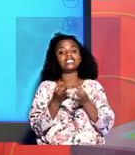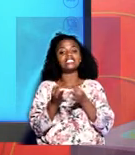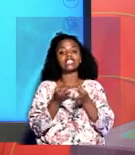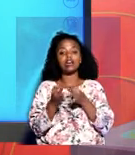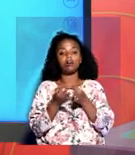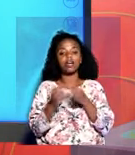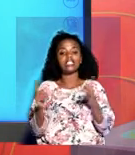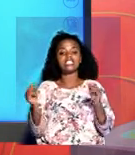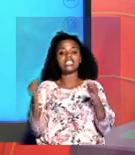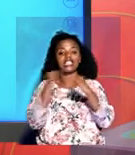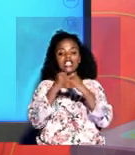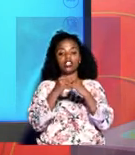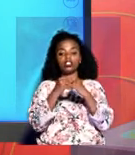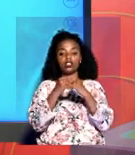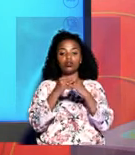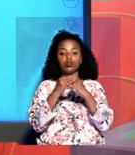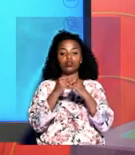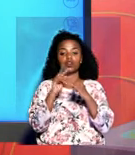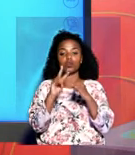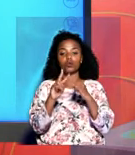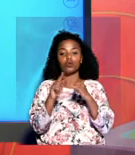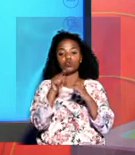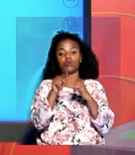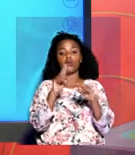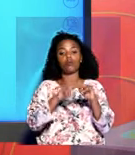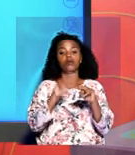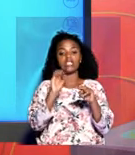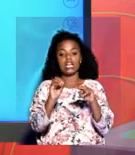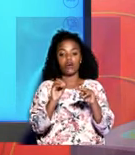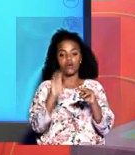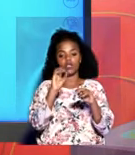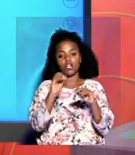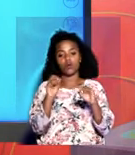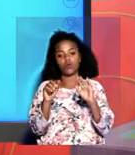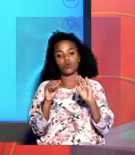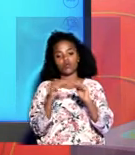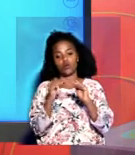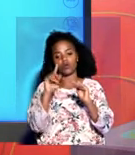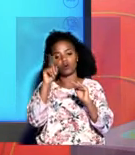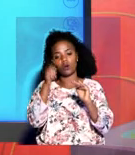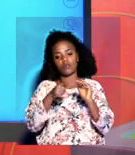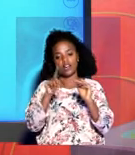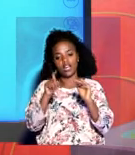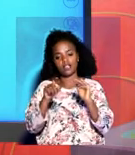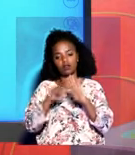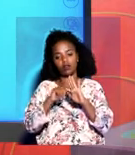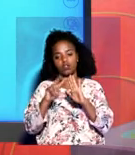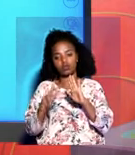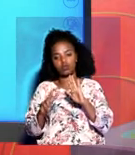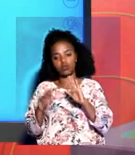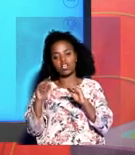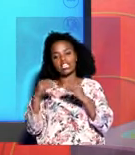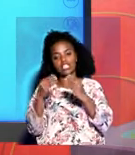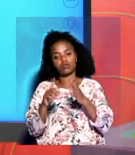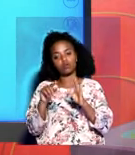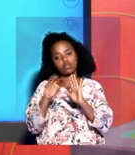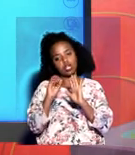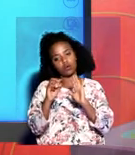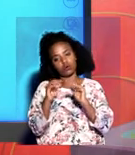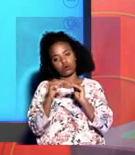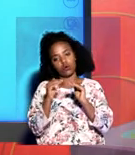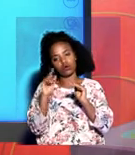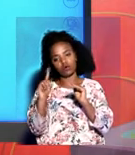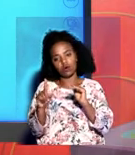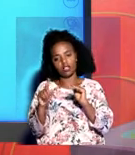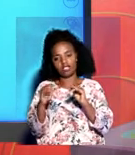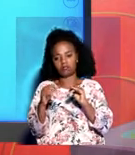two, they do not intersect. When you put 0 here, 0 is equal to 1 over x minus 2, it gives you 0 is equals to 1. So, the graph